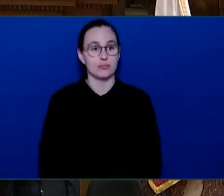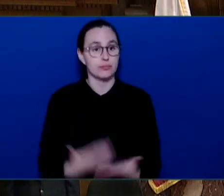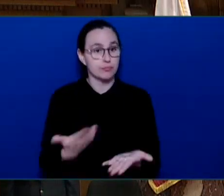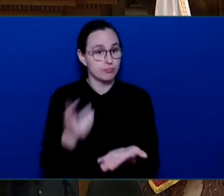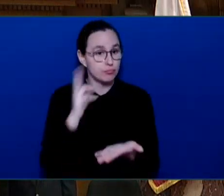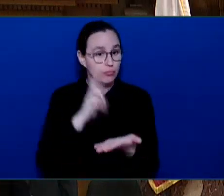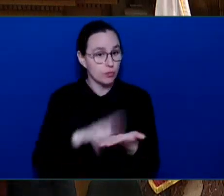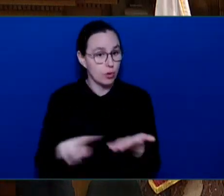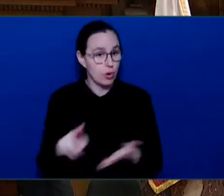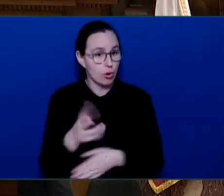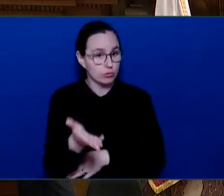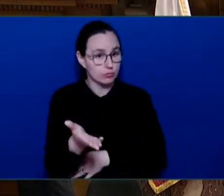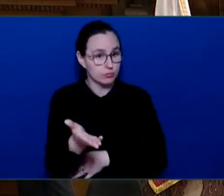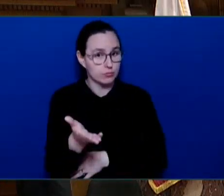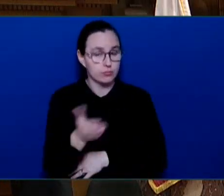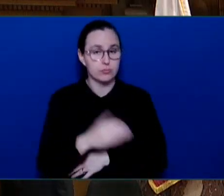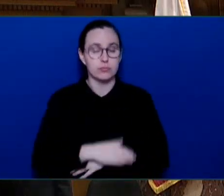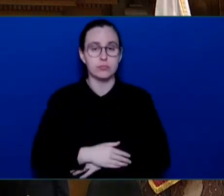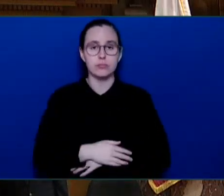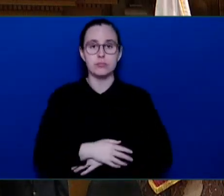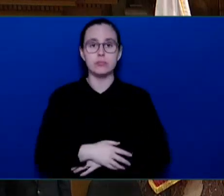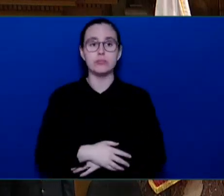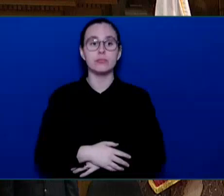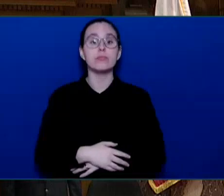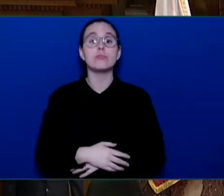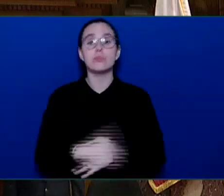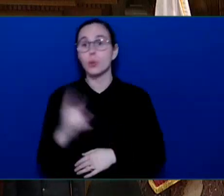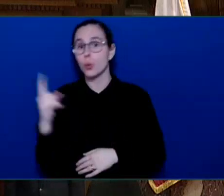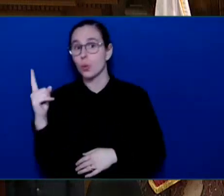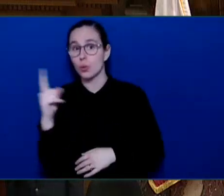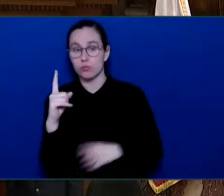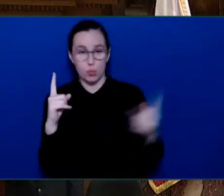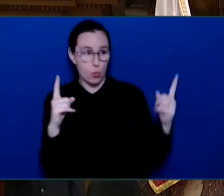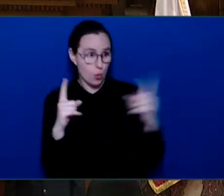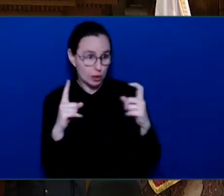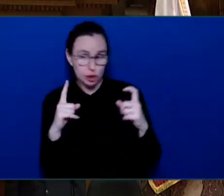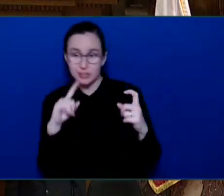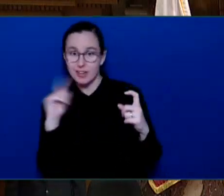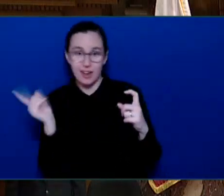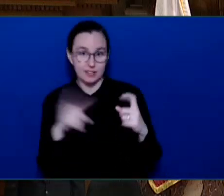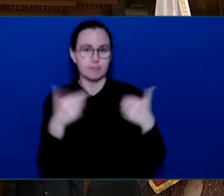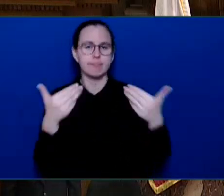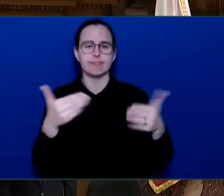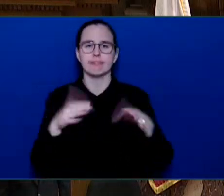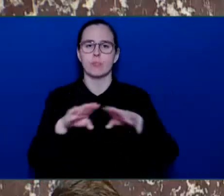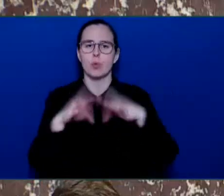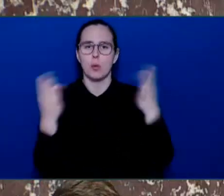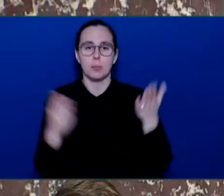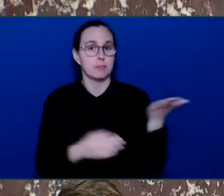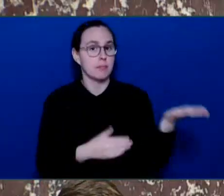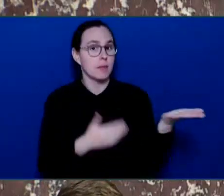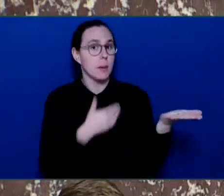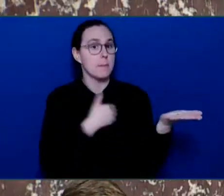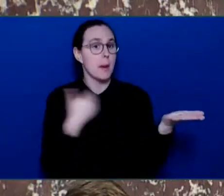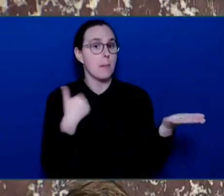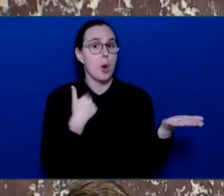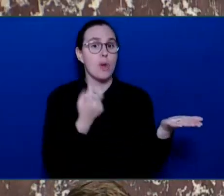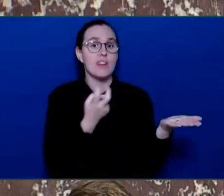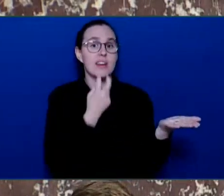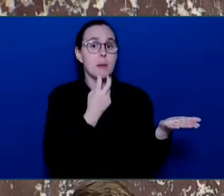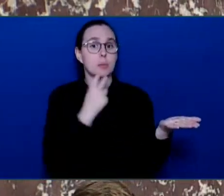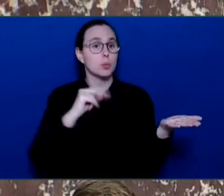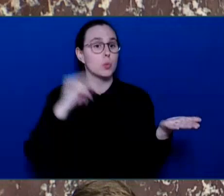Oral questions by members. Member for Kamloops North Thompson. Thank you, Mr. Speaker. Mr. Speaker, the NDP's